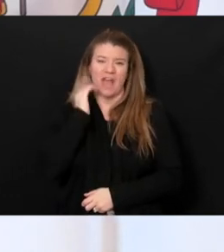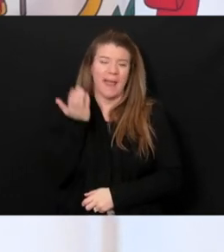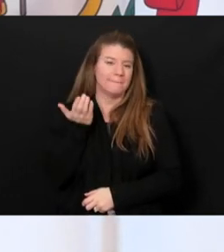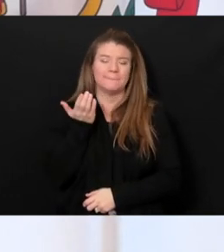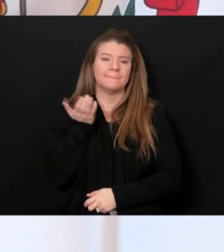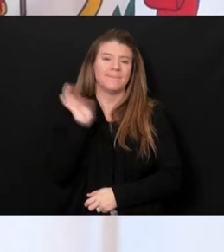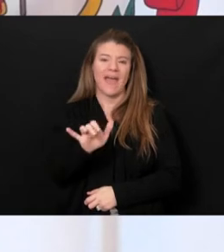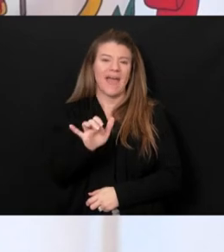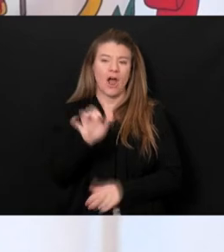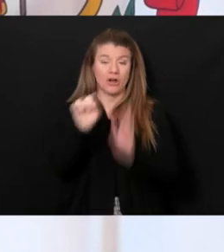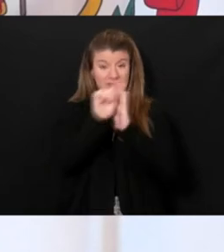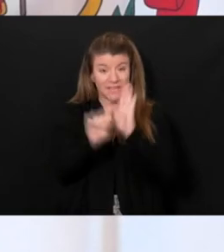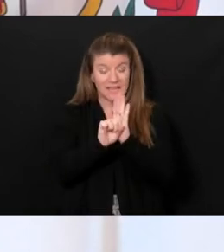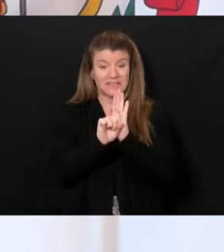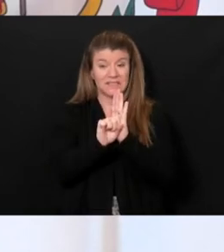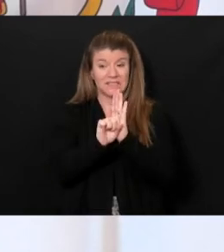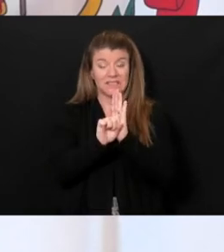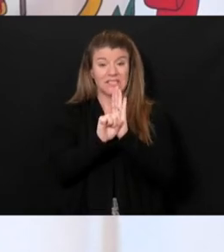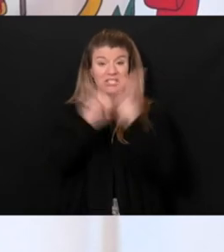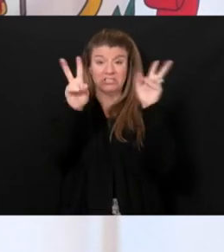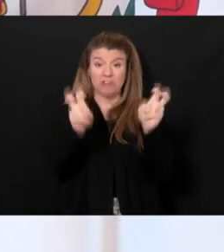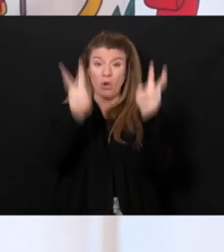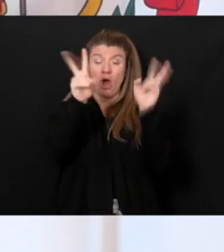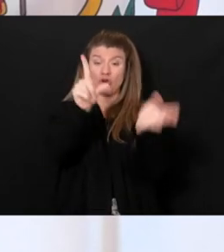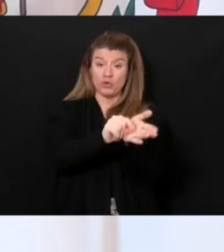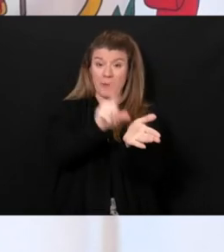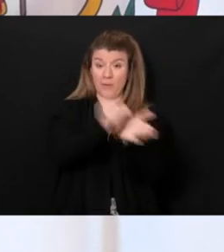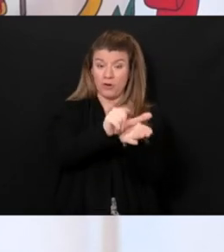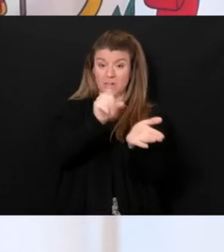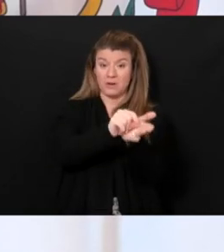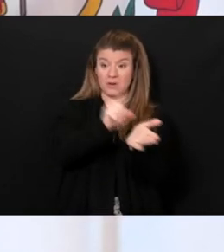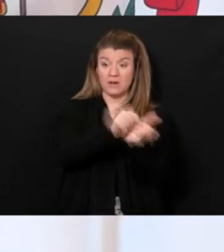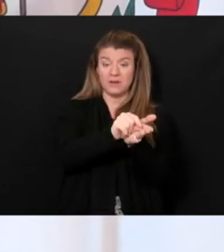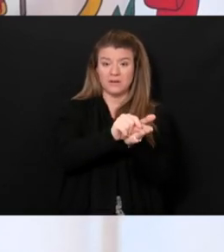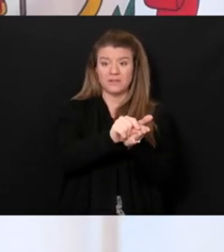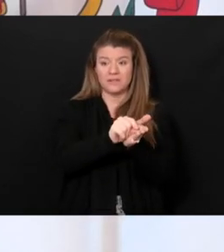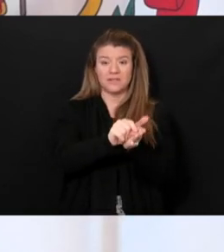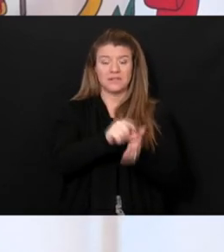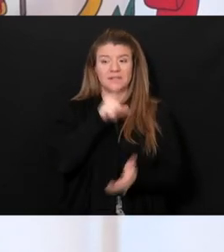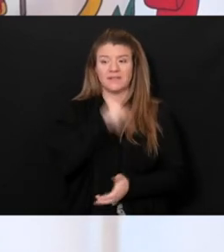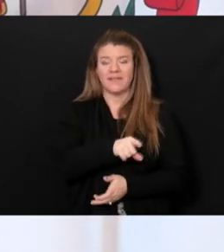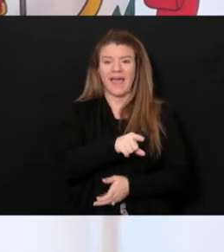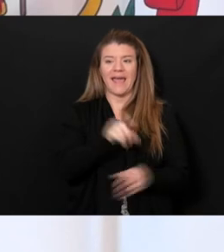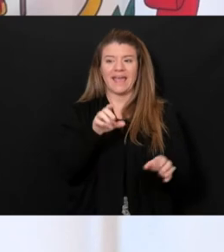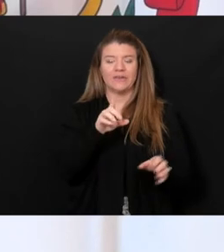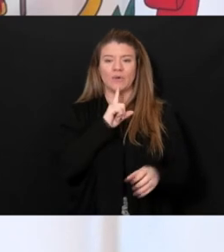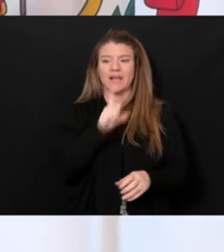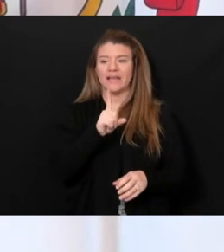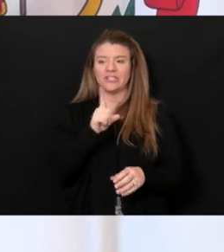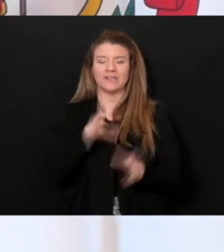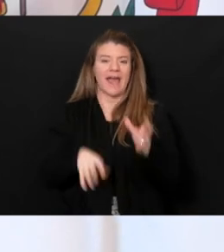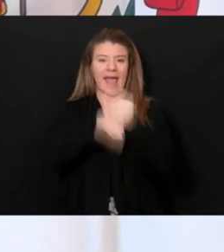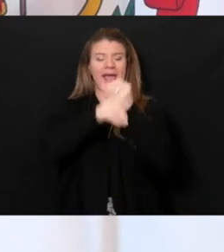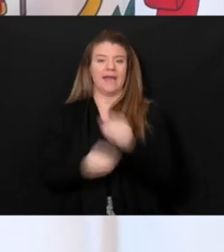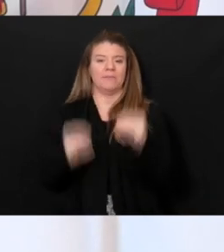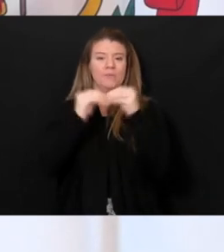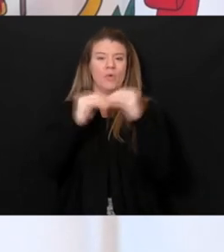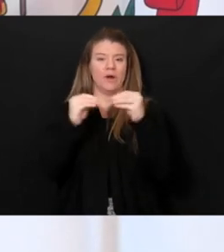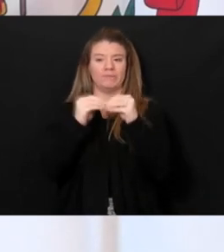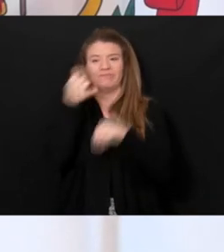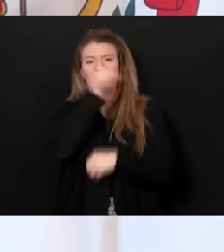that our state so-called newspaper, you know, opts out to just do more garbage. But I guess that's